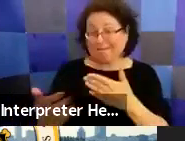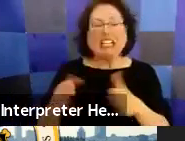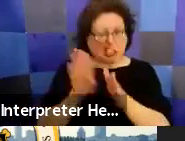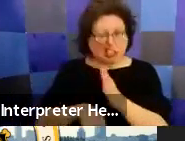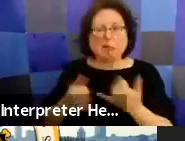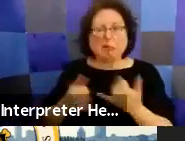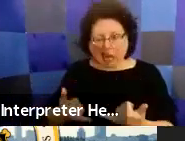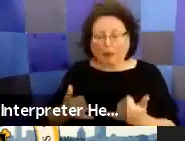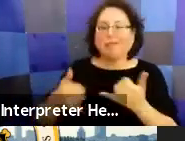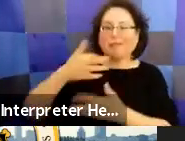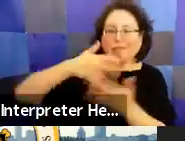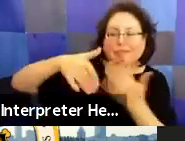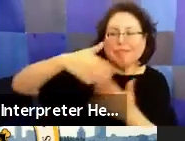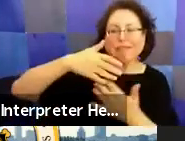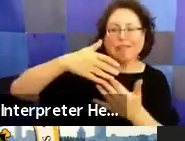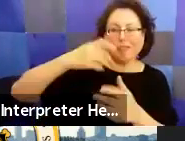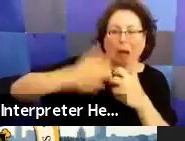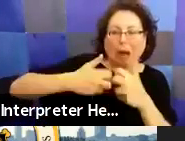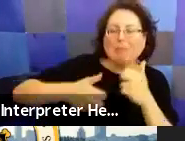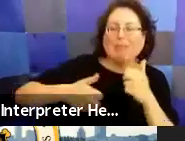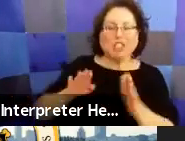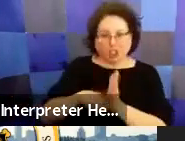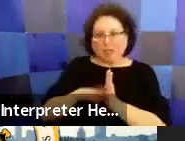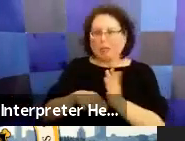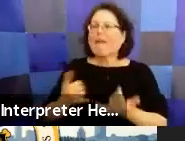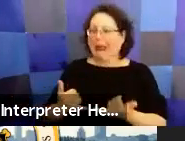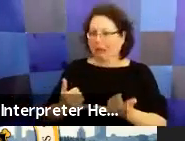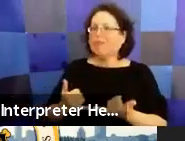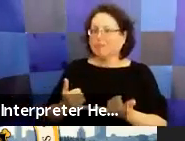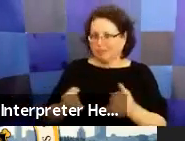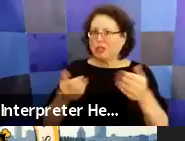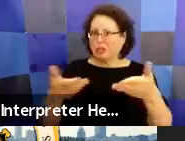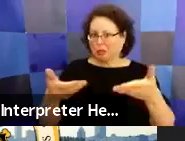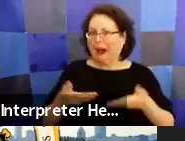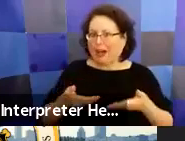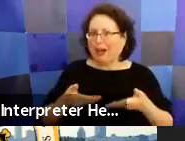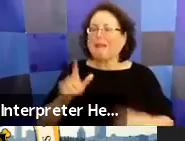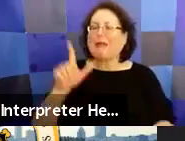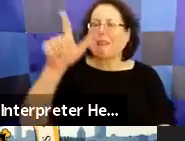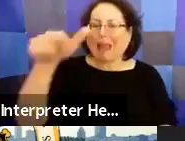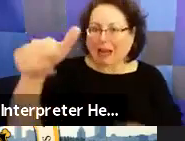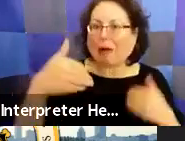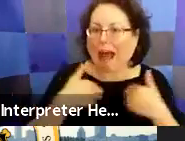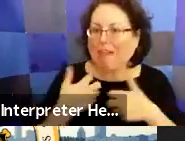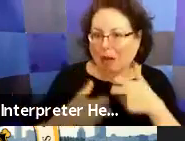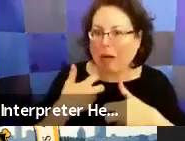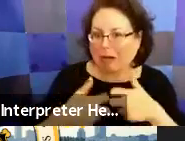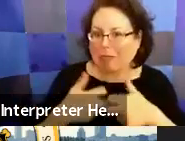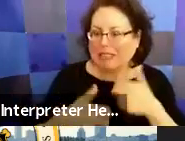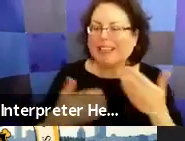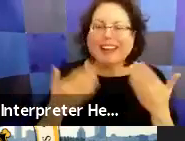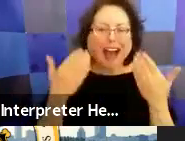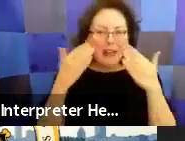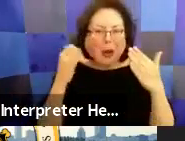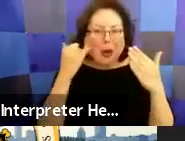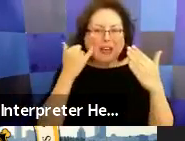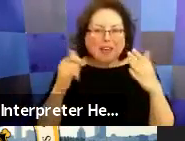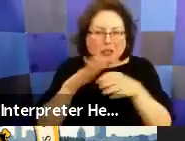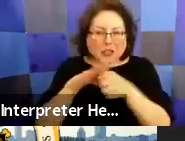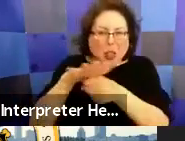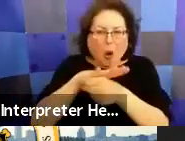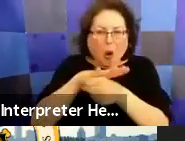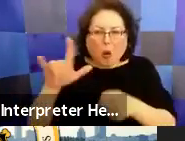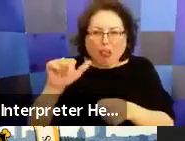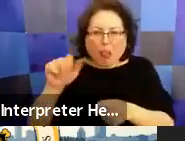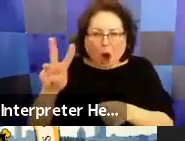interpersonal problem. It's much cheaper at this end than on the other end. I don't know if there are local laws for this. When I lived in Mass, there